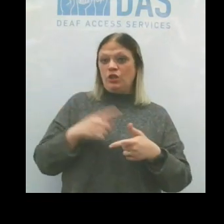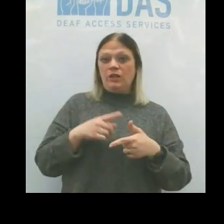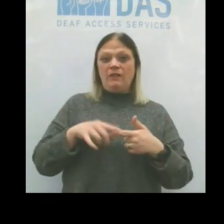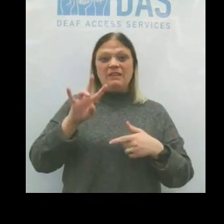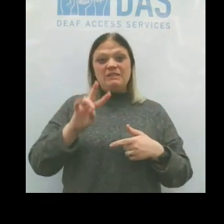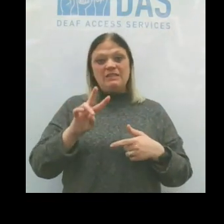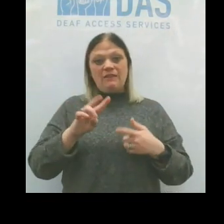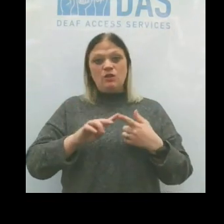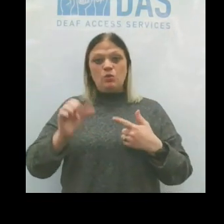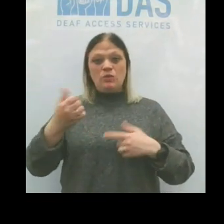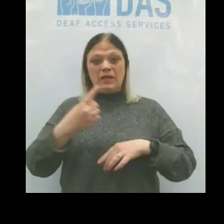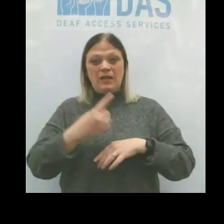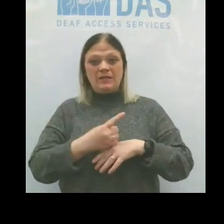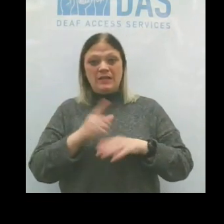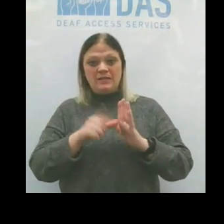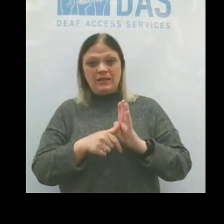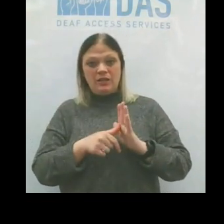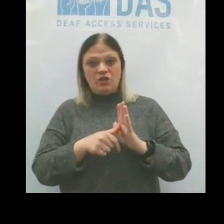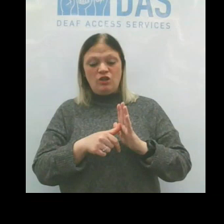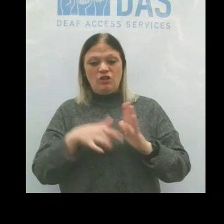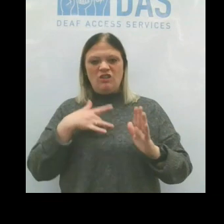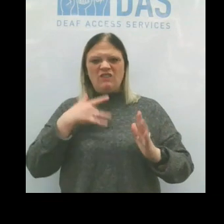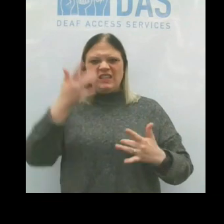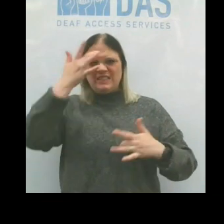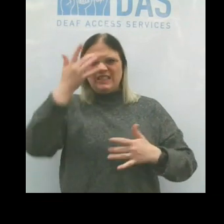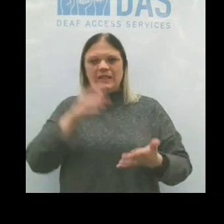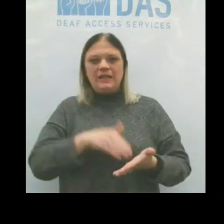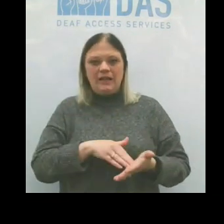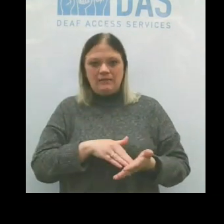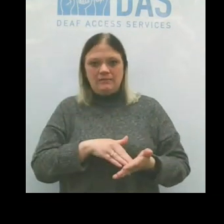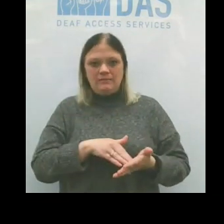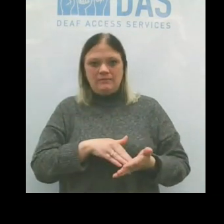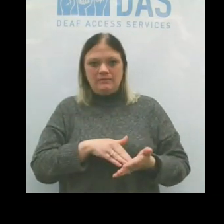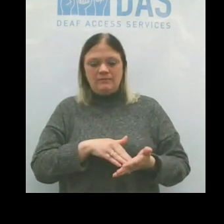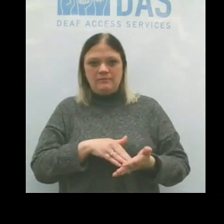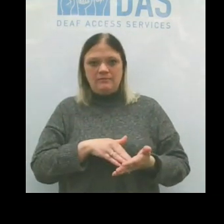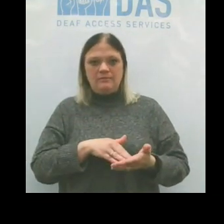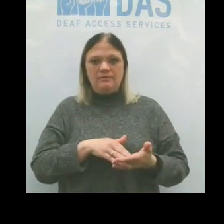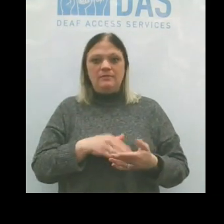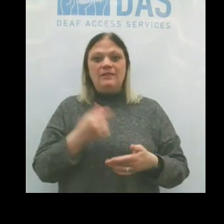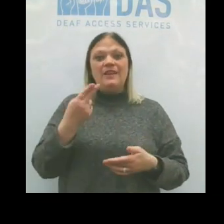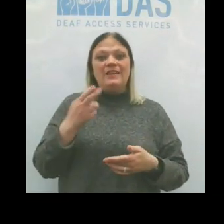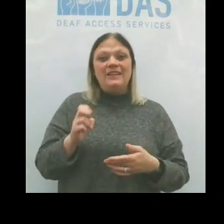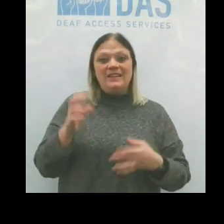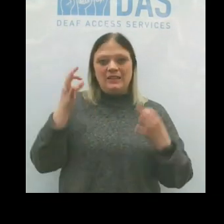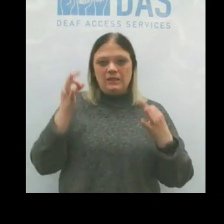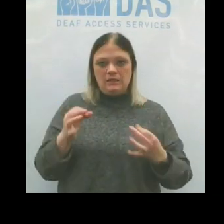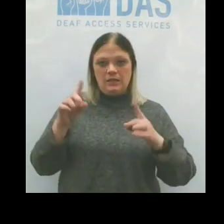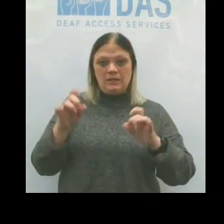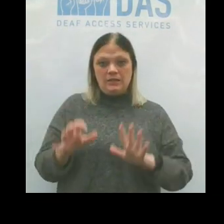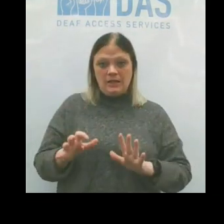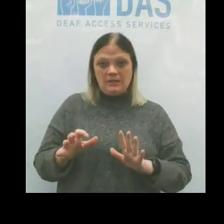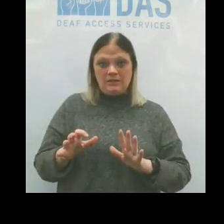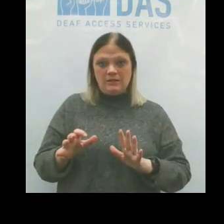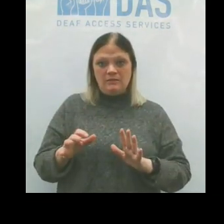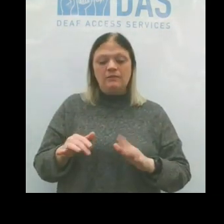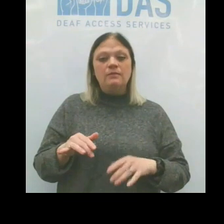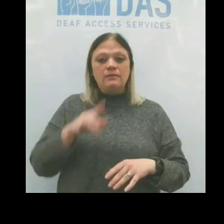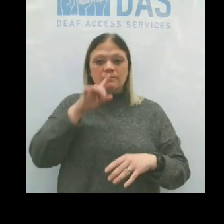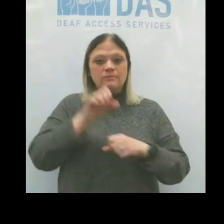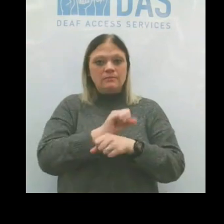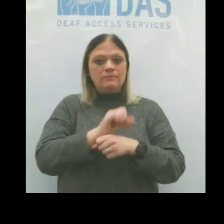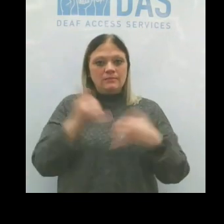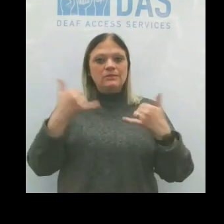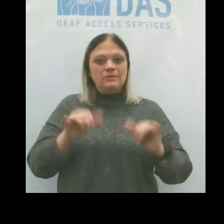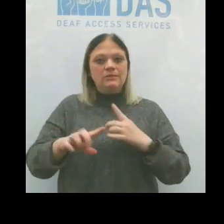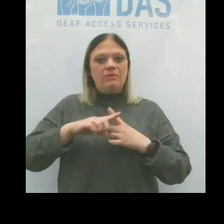to 10 days later, he started feeling sick again, to the point where he decided he better get tested, and it turns out, yes, he's still